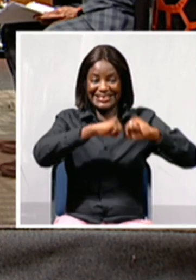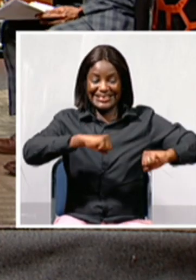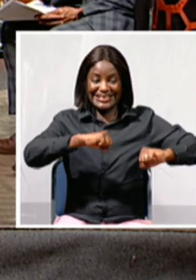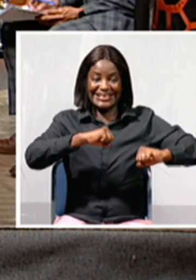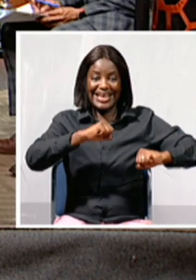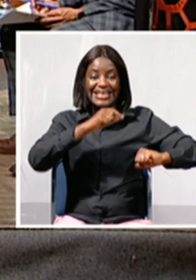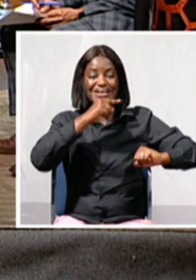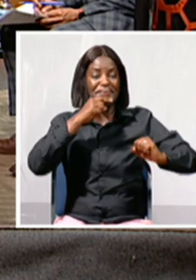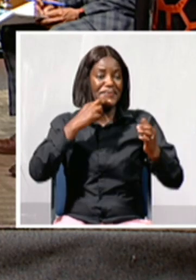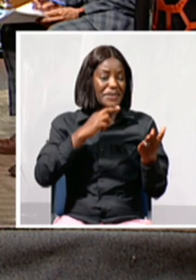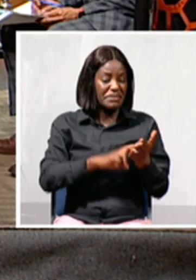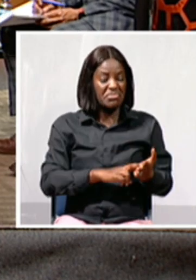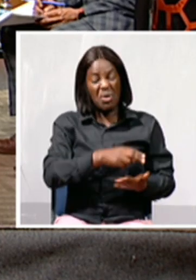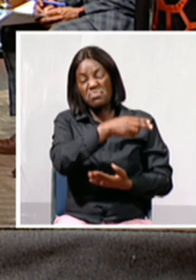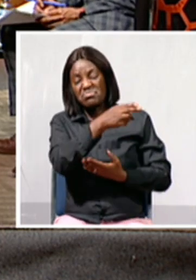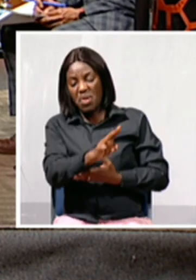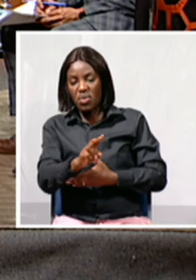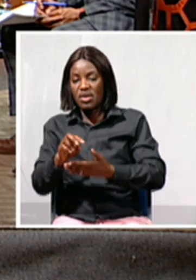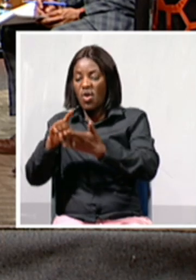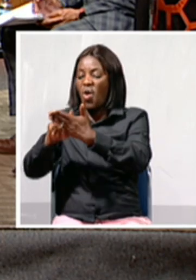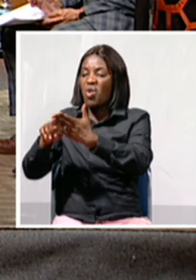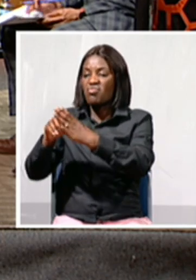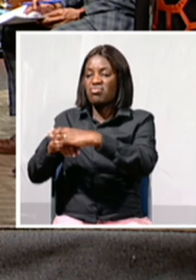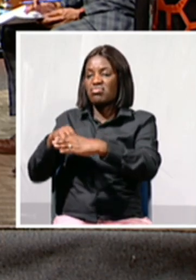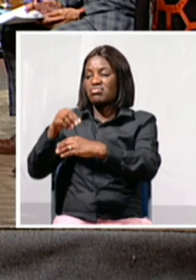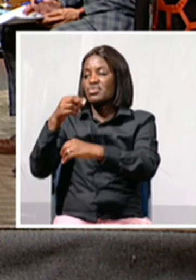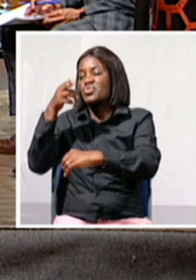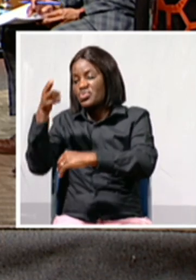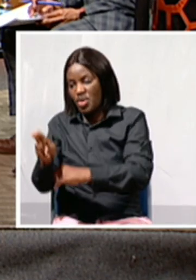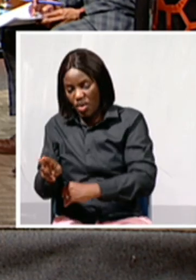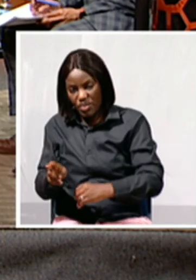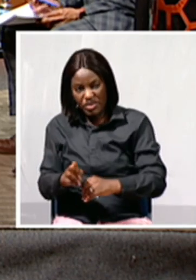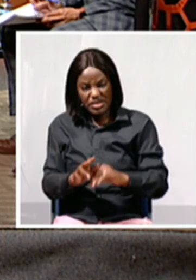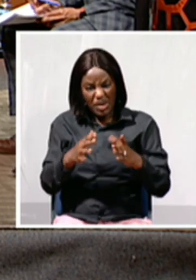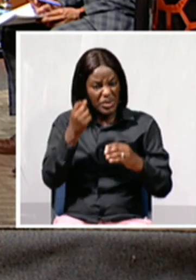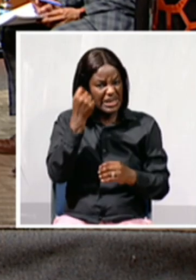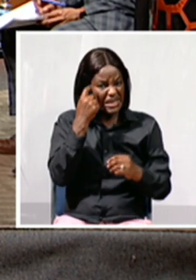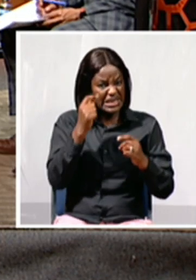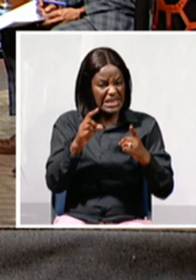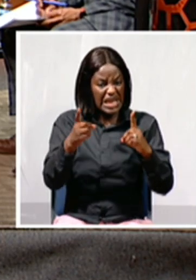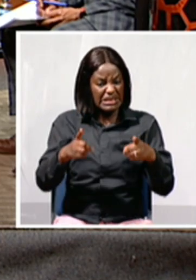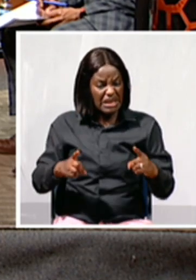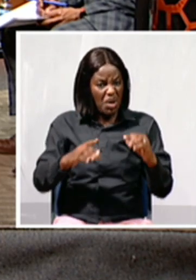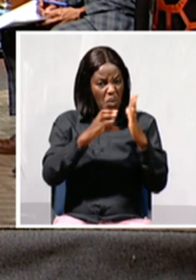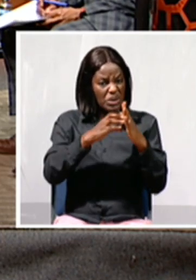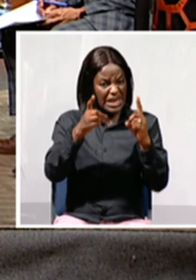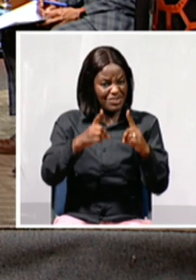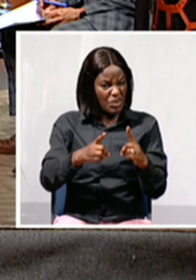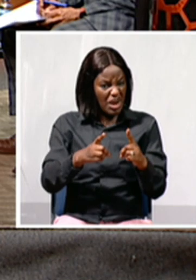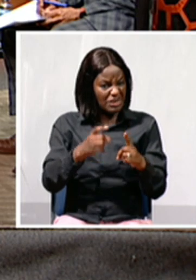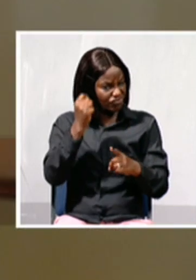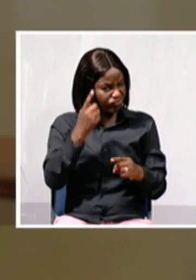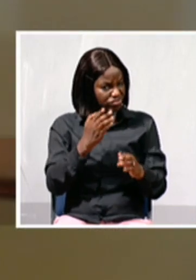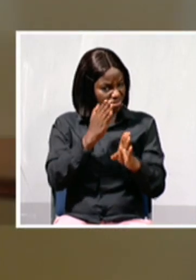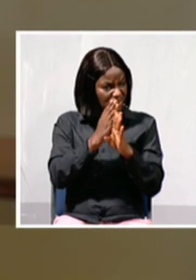vote, whatever it is that we say the majority decides, is that how we understand a constitutional democracy particularly? If